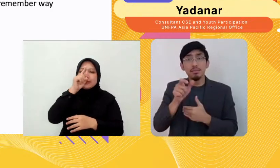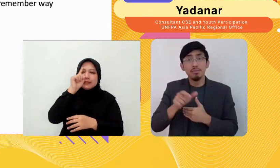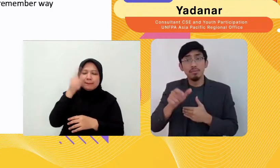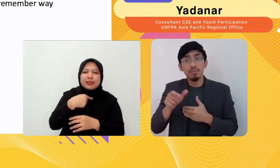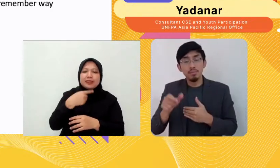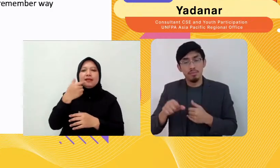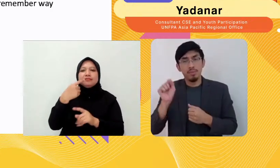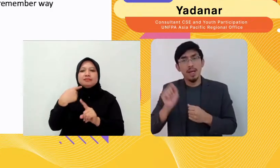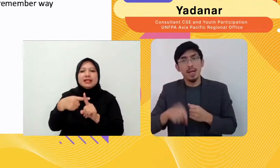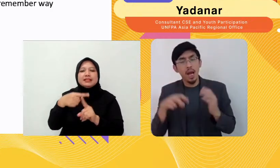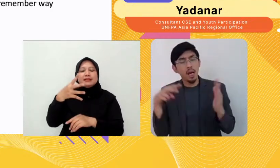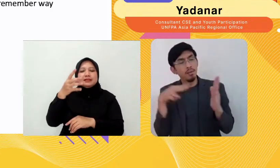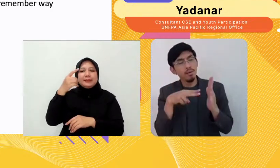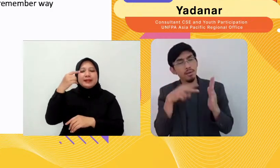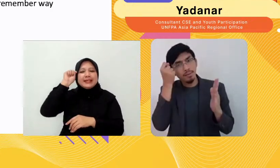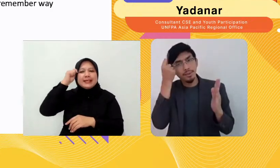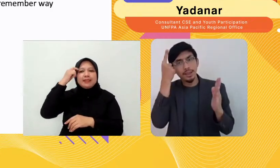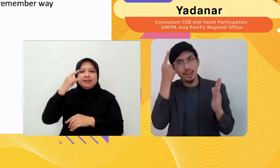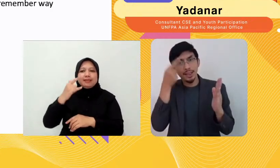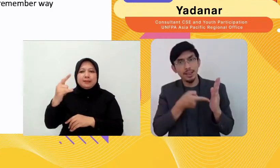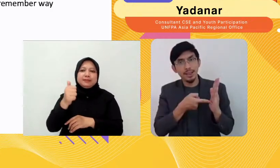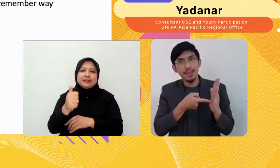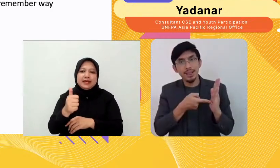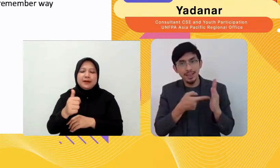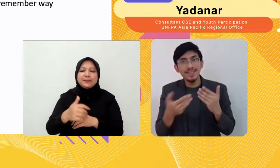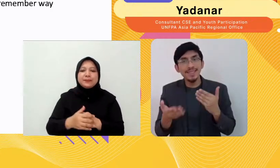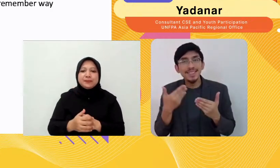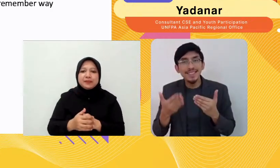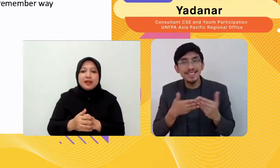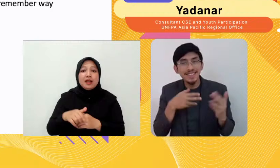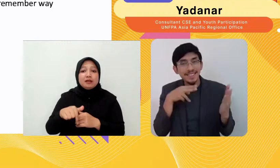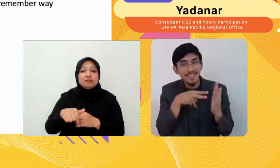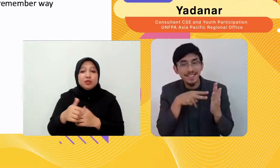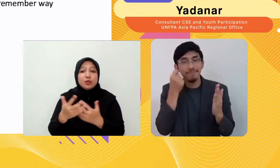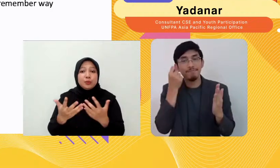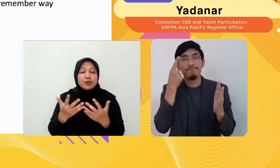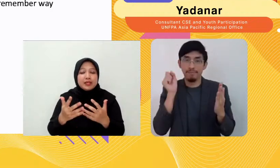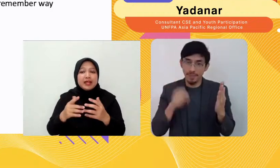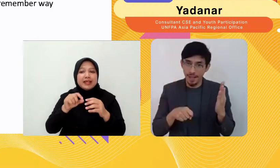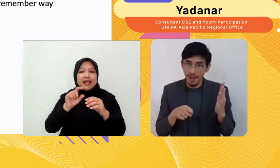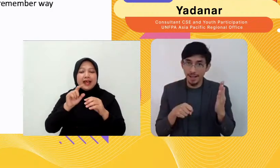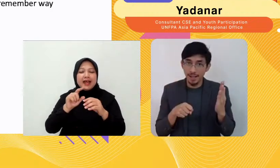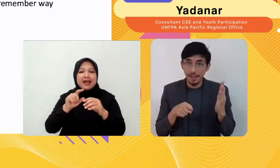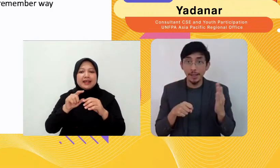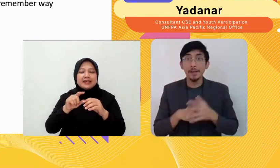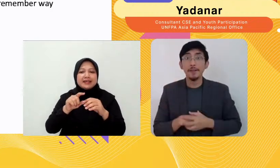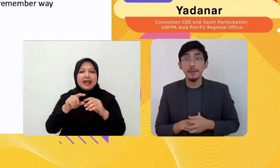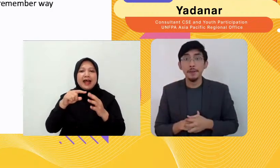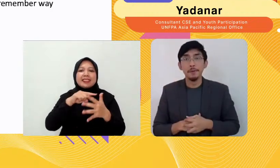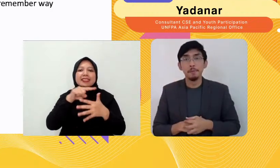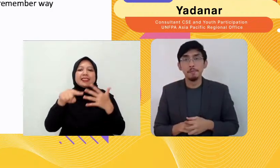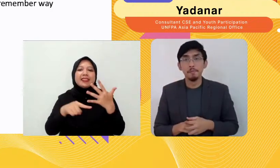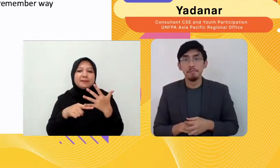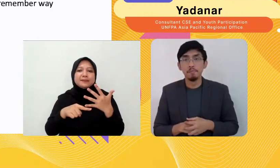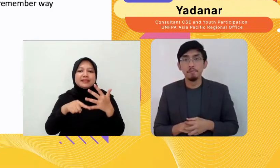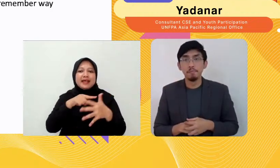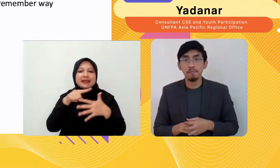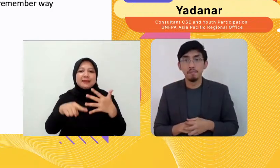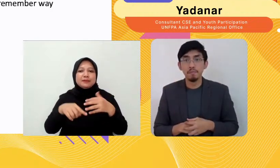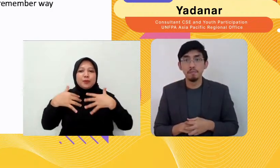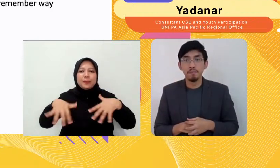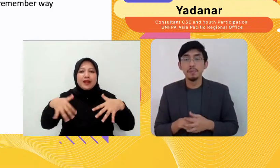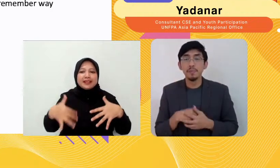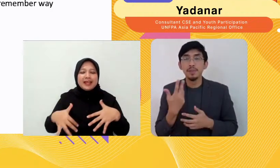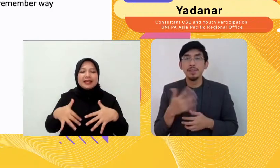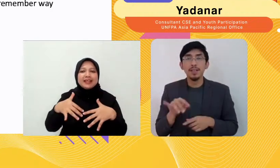whether the DSE content provide like suggestion of the practical tips and concrete and realistic action for the